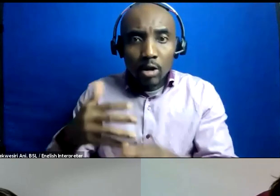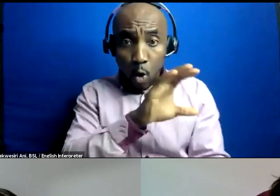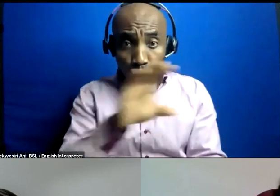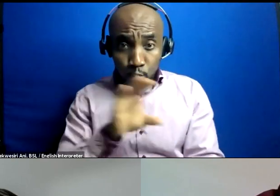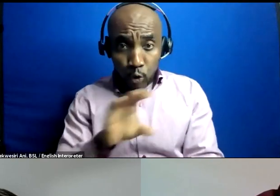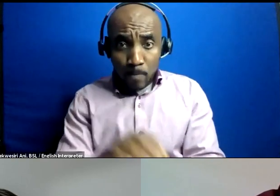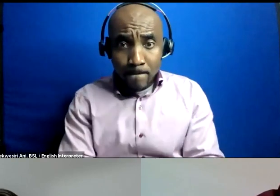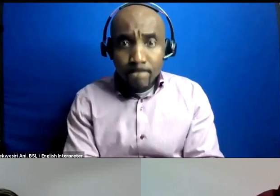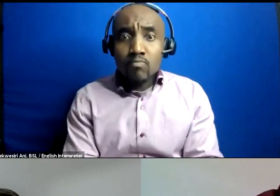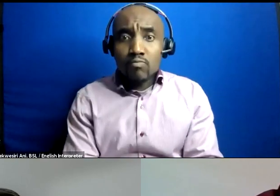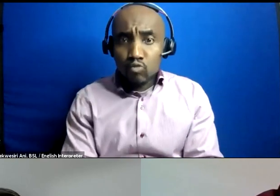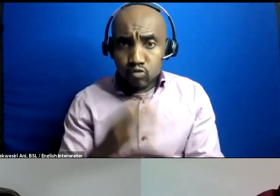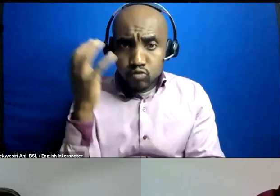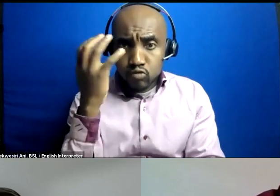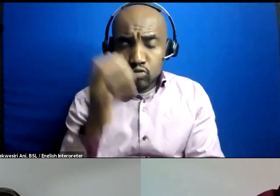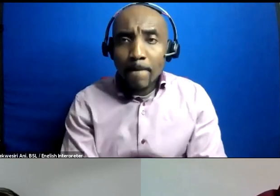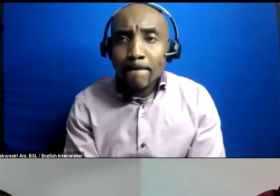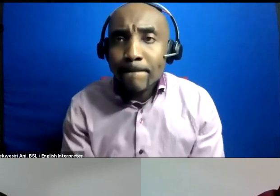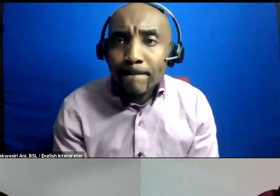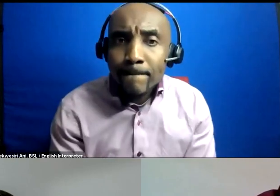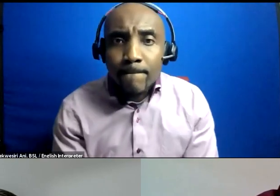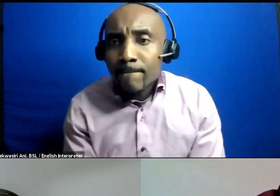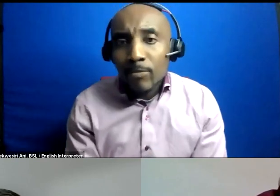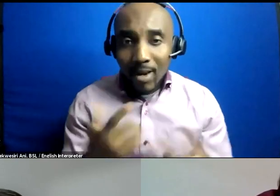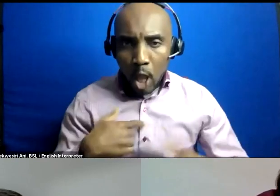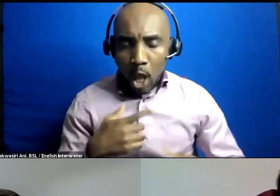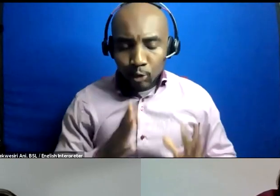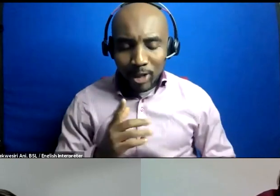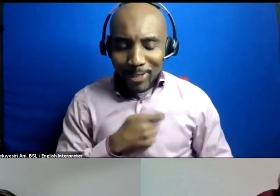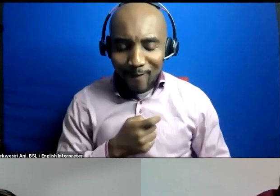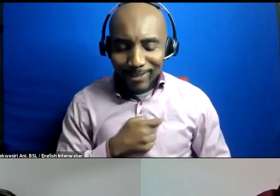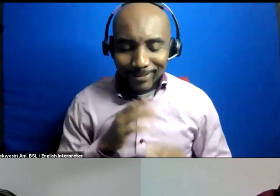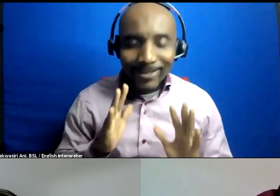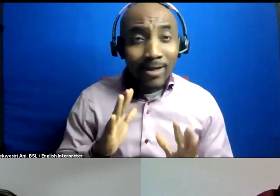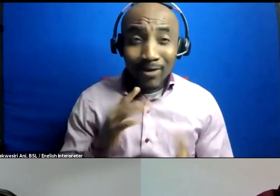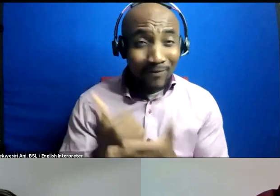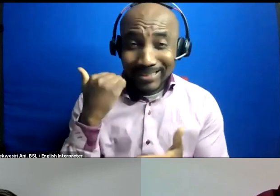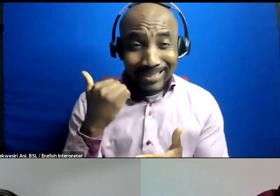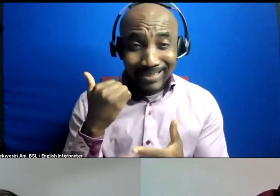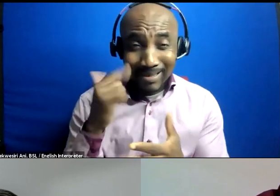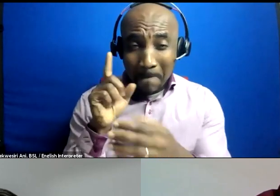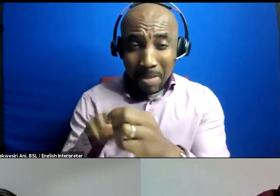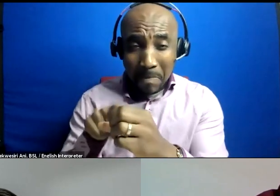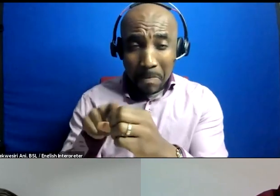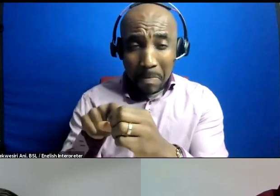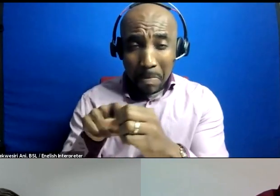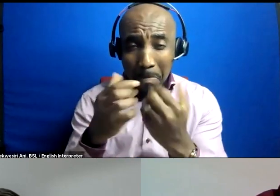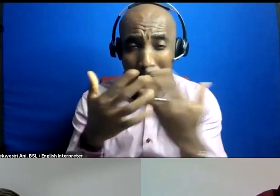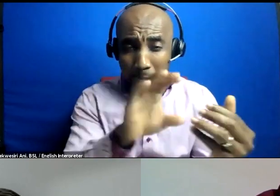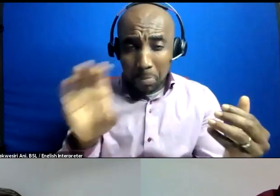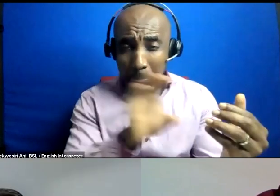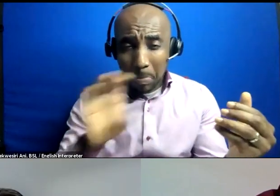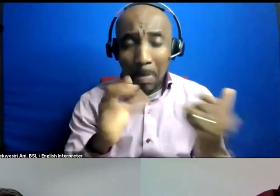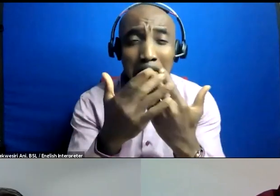their discussion, you can see, you don't have to be nervous, but yes, it was fantastically attended. And